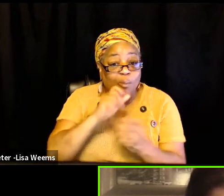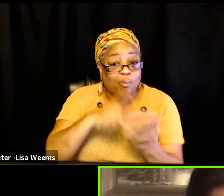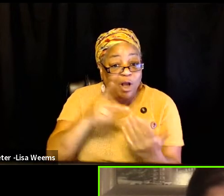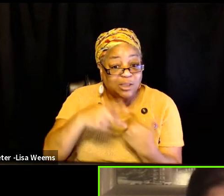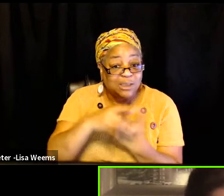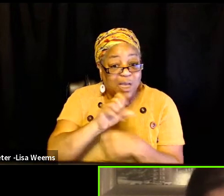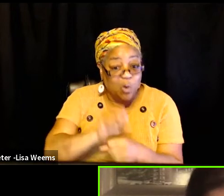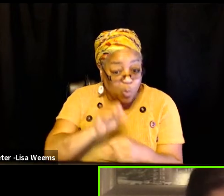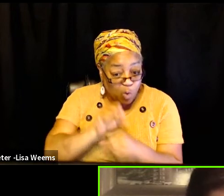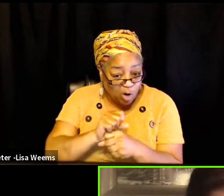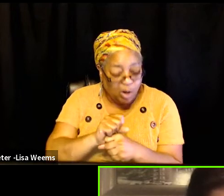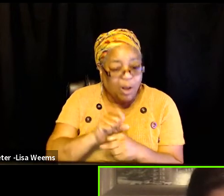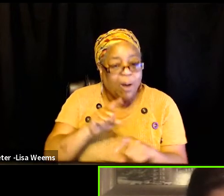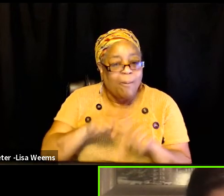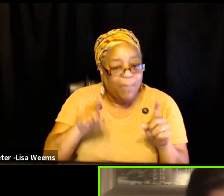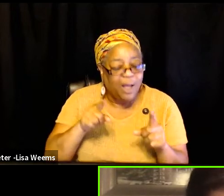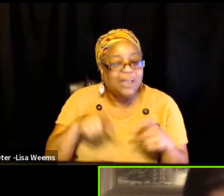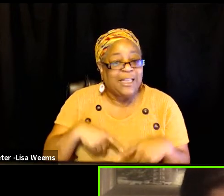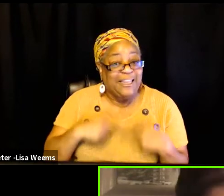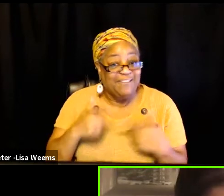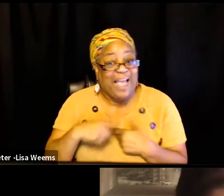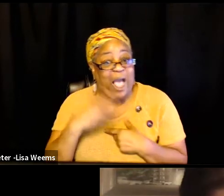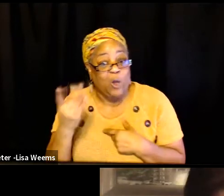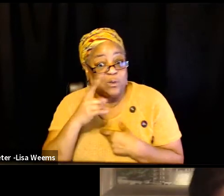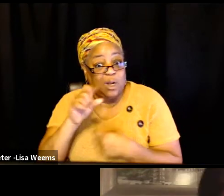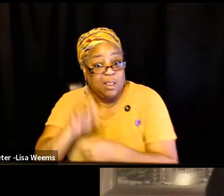so, how did you handle it, Pablo?